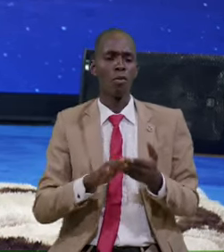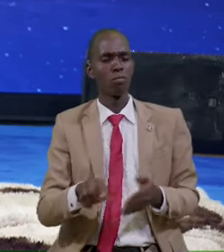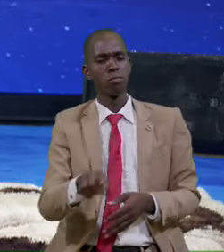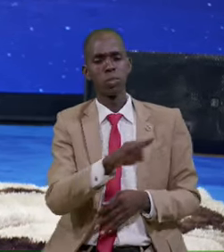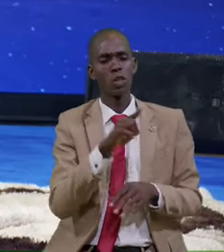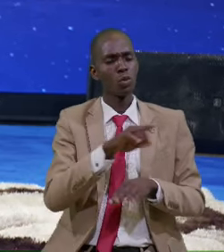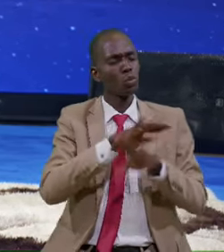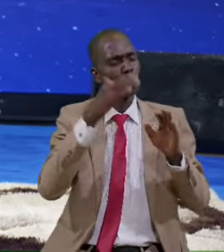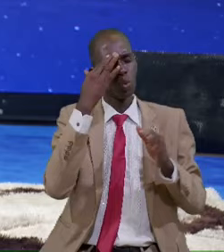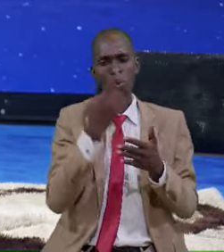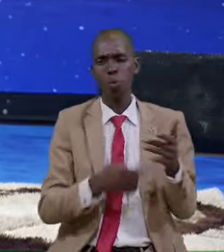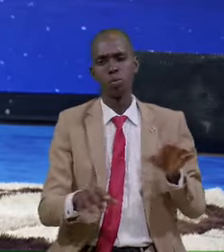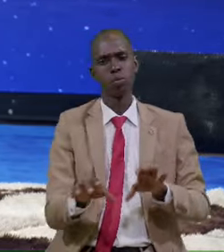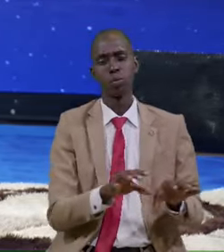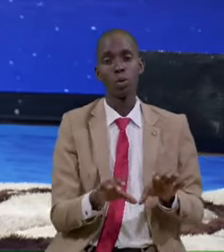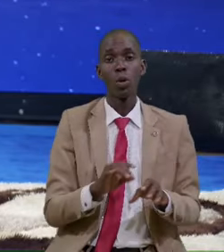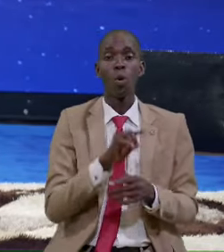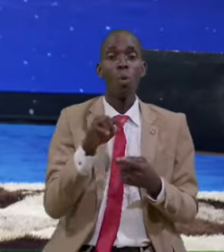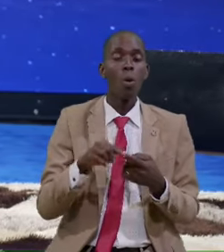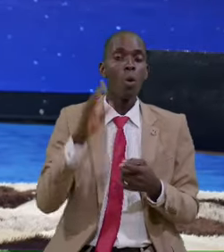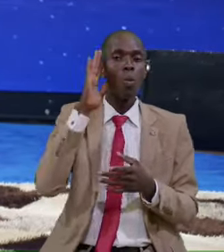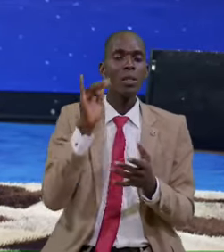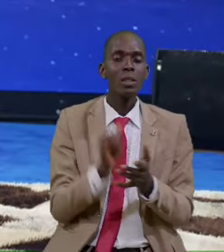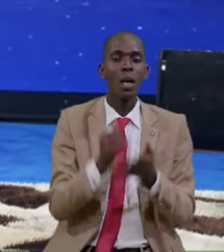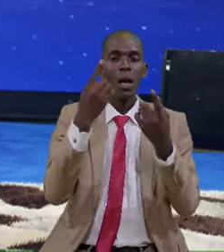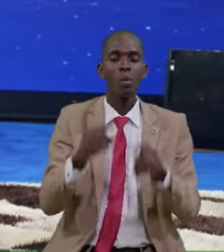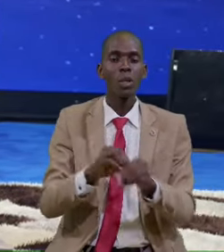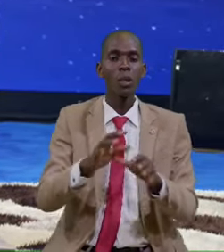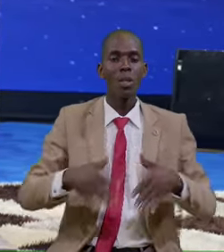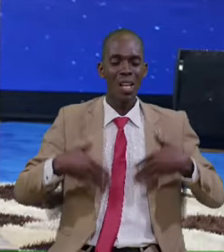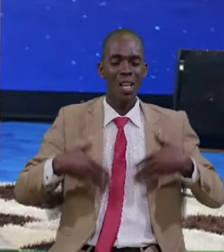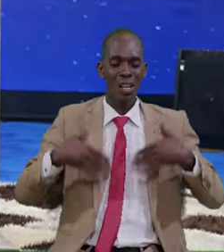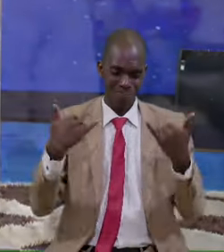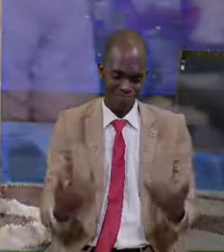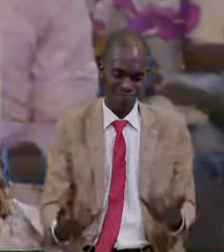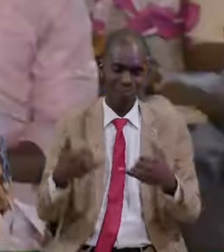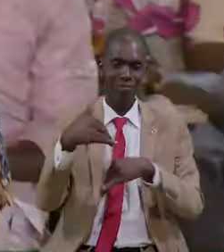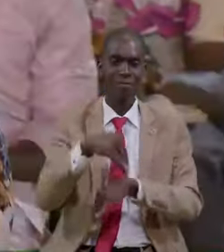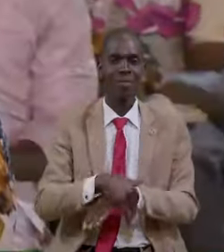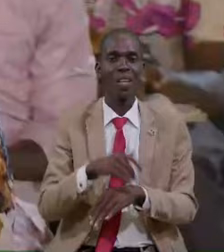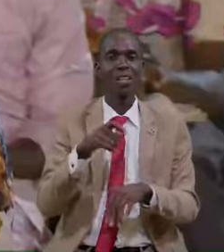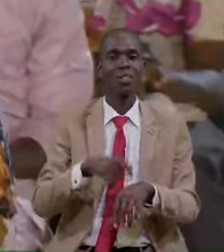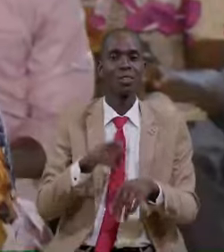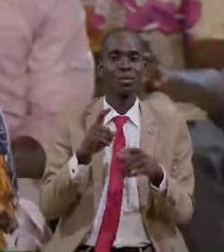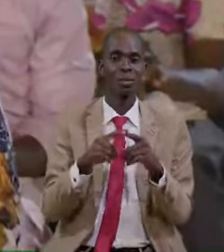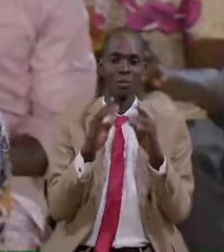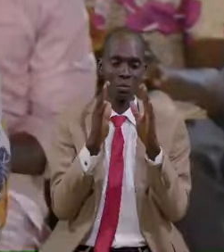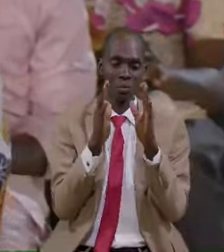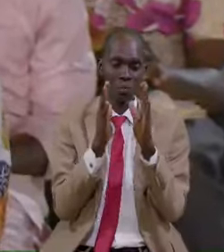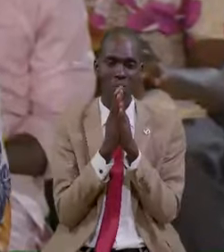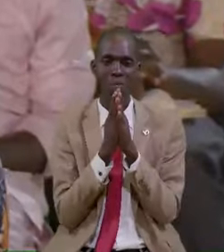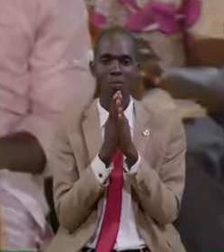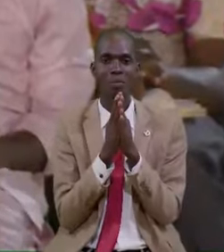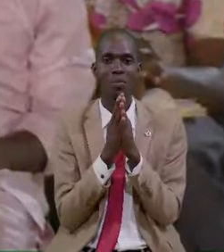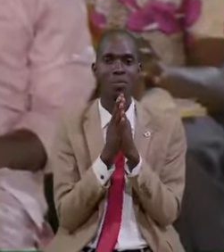do. When will that be fulfilled in your life? Heads bowed and eyes closed.